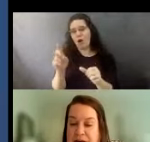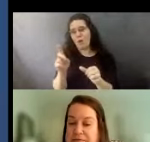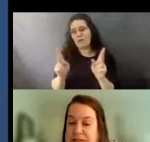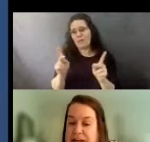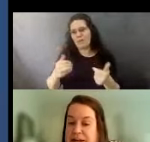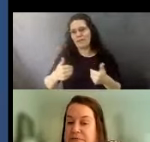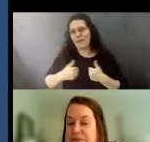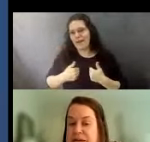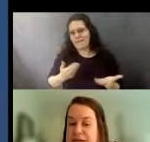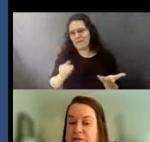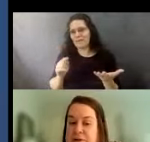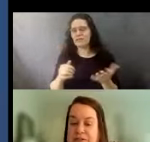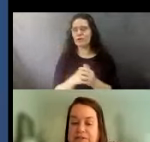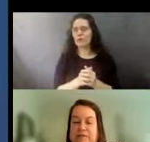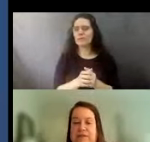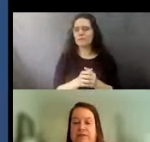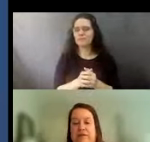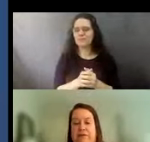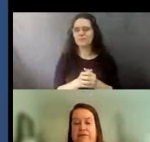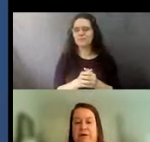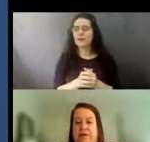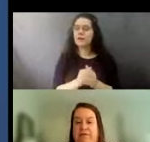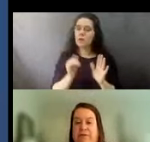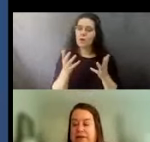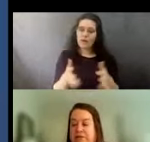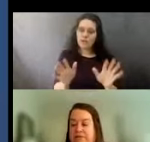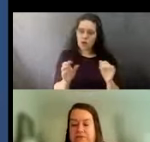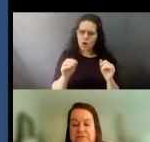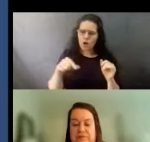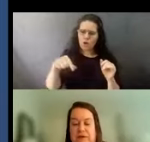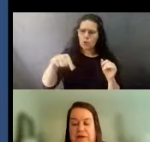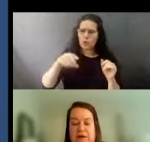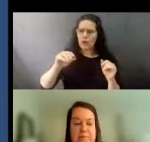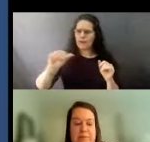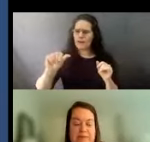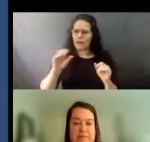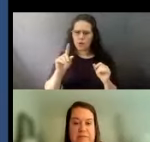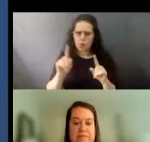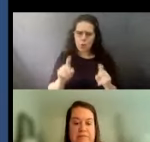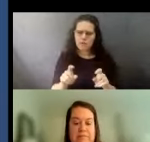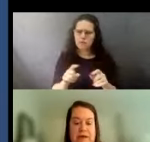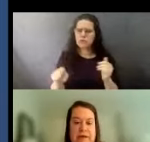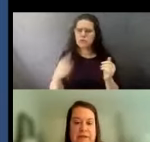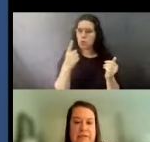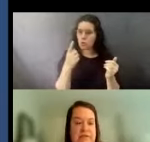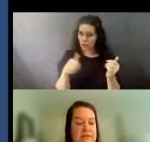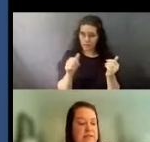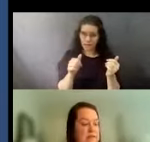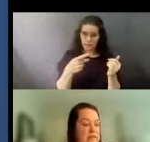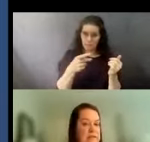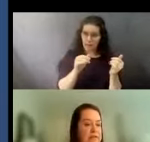all we have for today. I don't see any questions in the question box. Are there any other sort of comments from